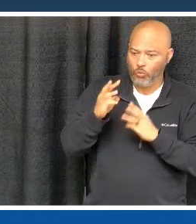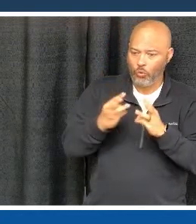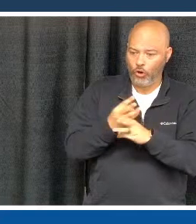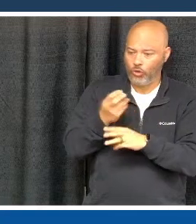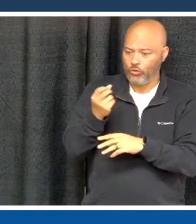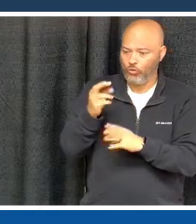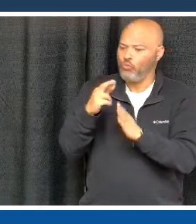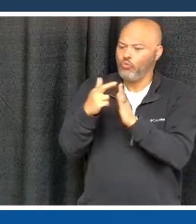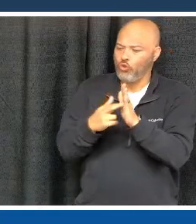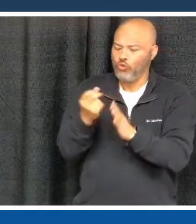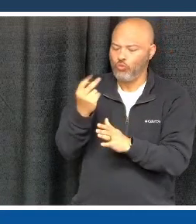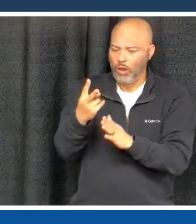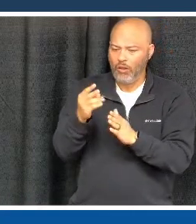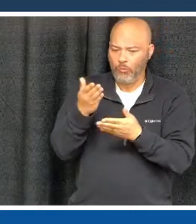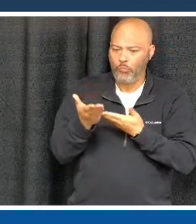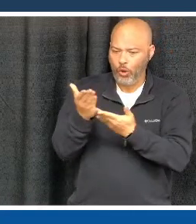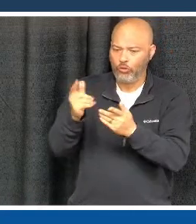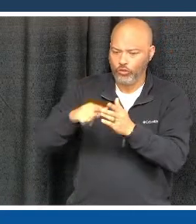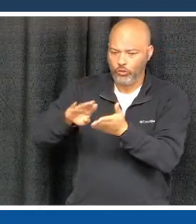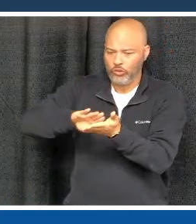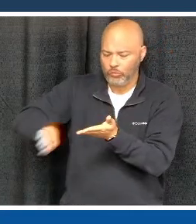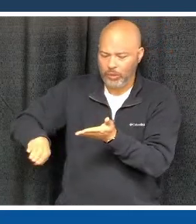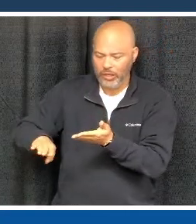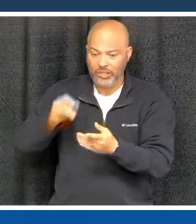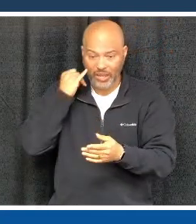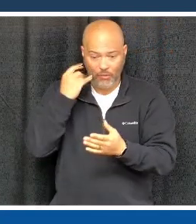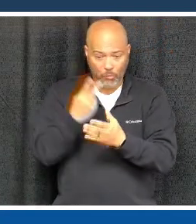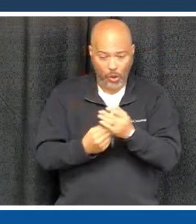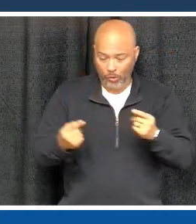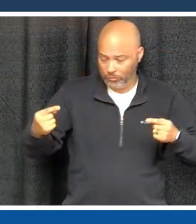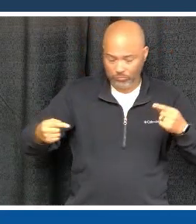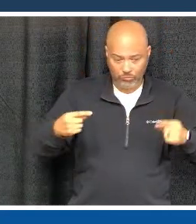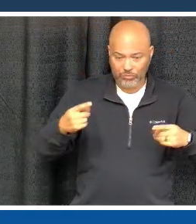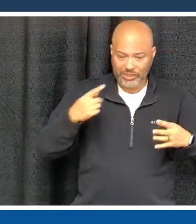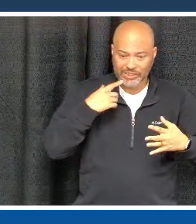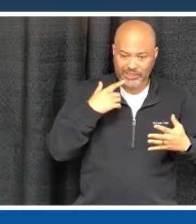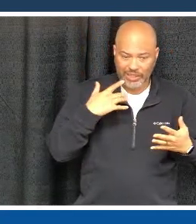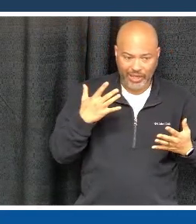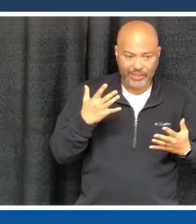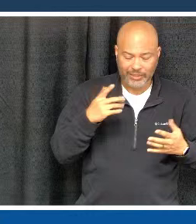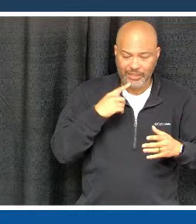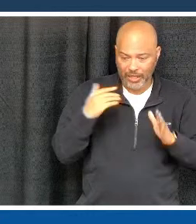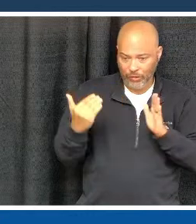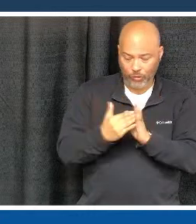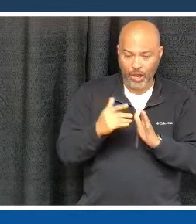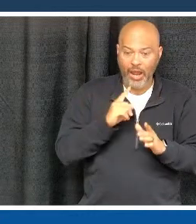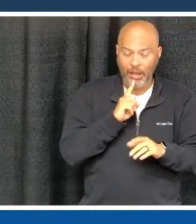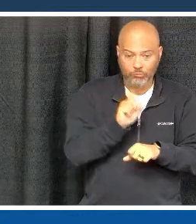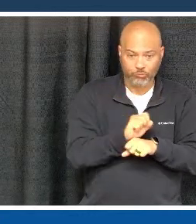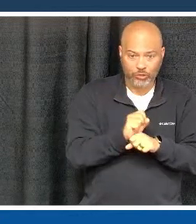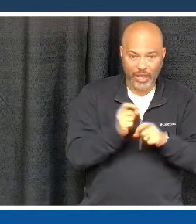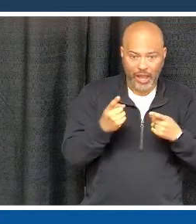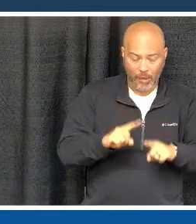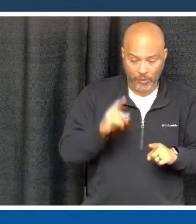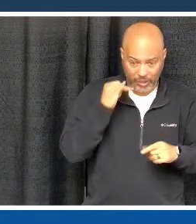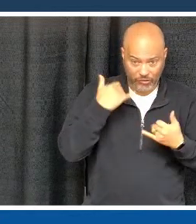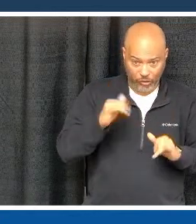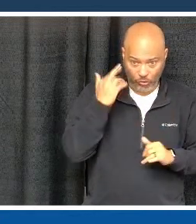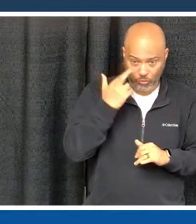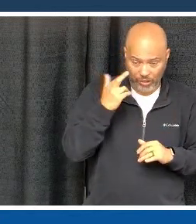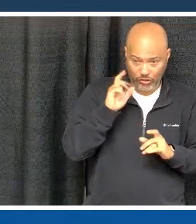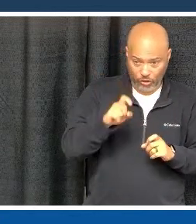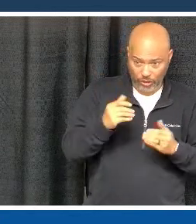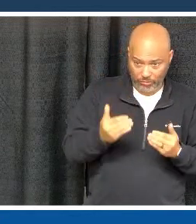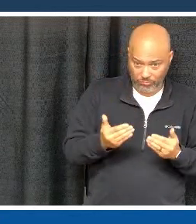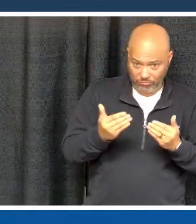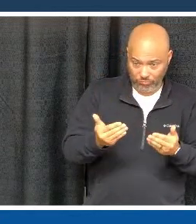where if both sides agree that everything that's alleged in a lawsuit actually happened, is there still a reason that that lawsuit